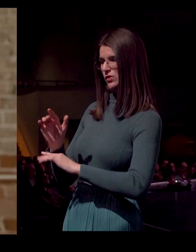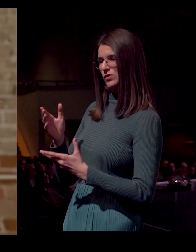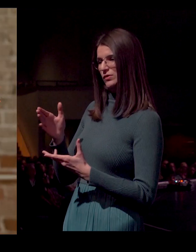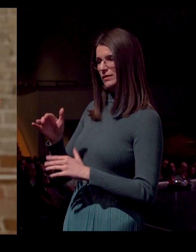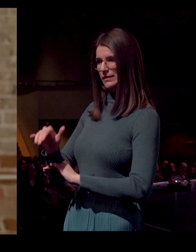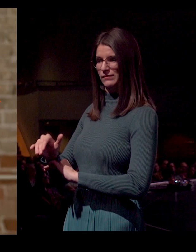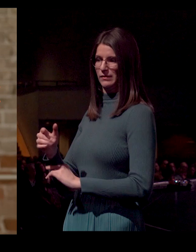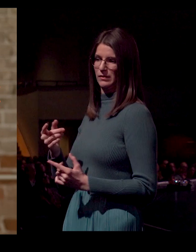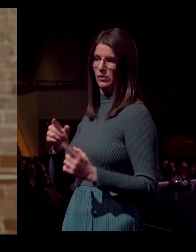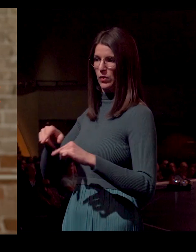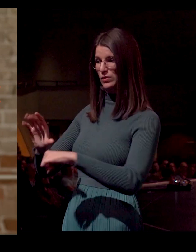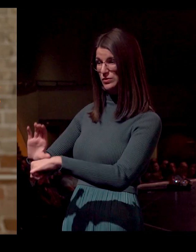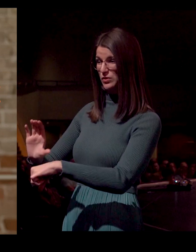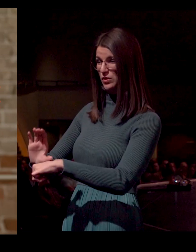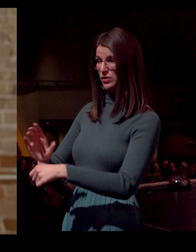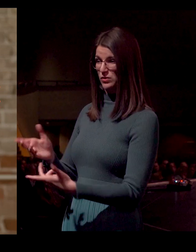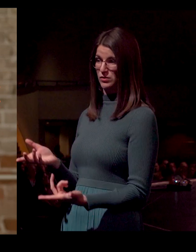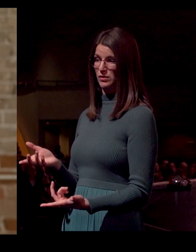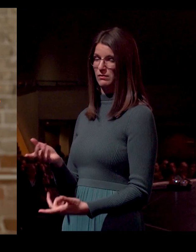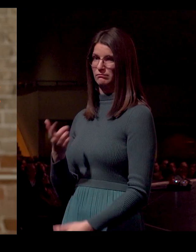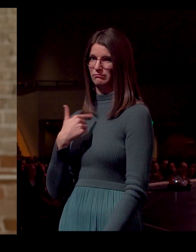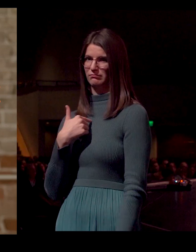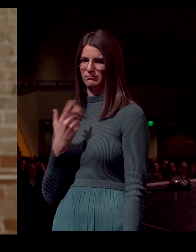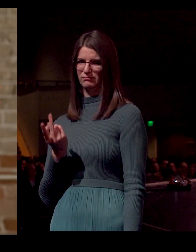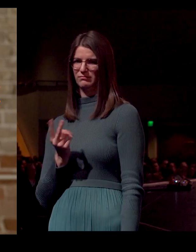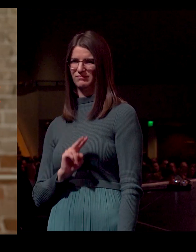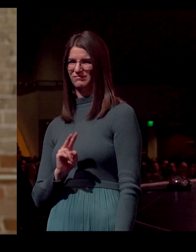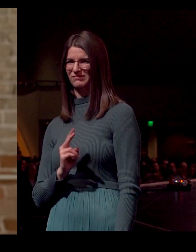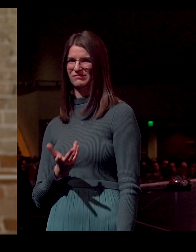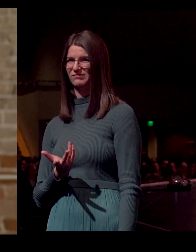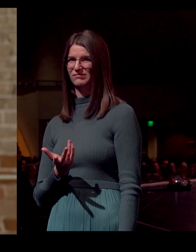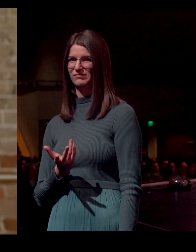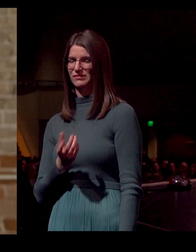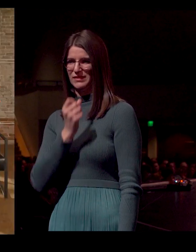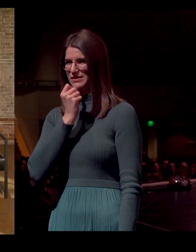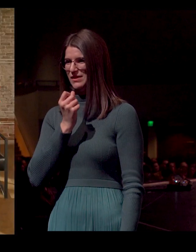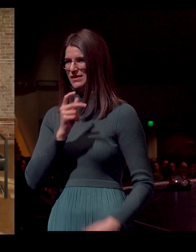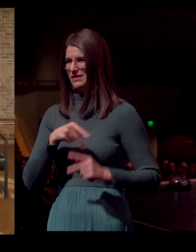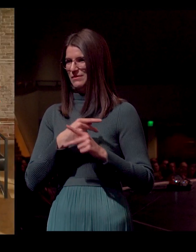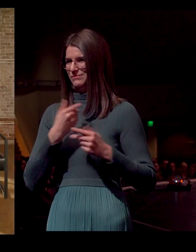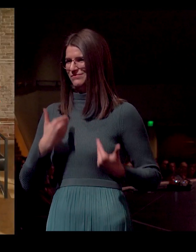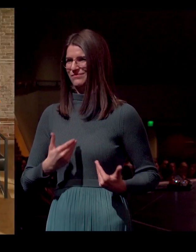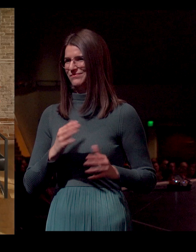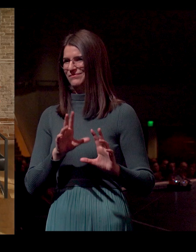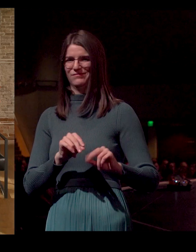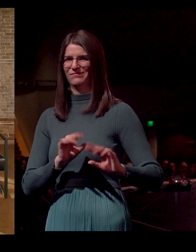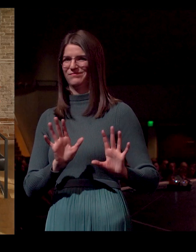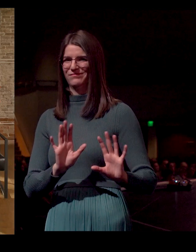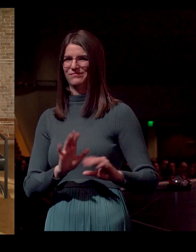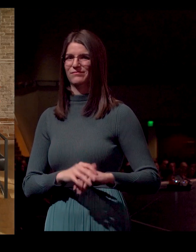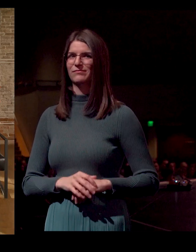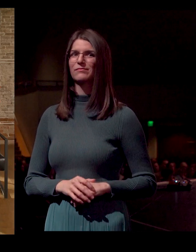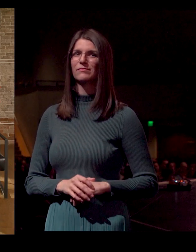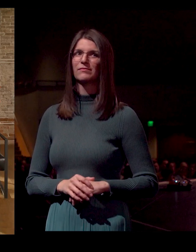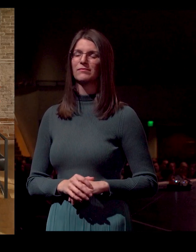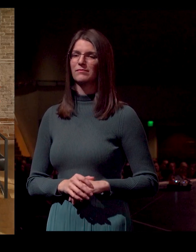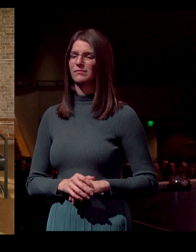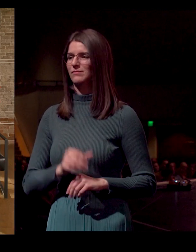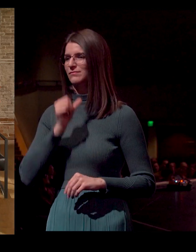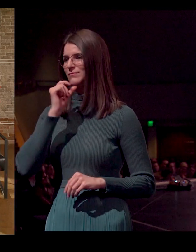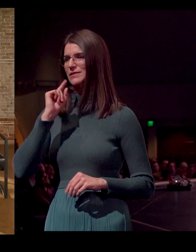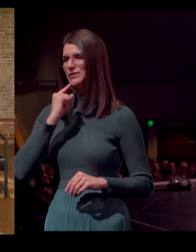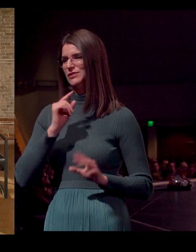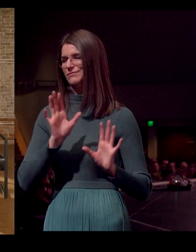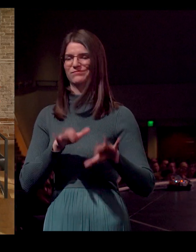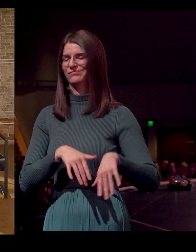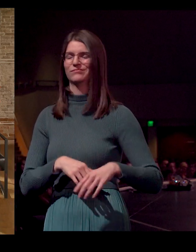well, that's not the type of Christian I am, you know, and not take it seriously. Now, my week